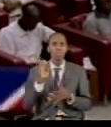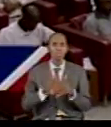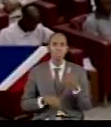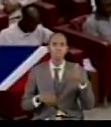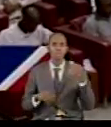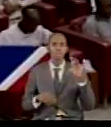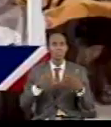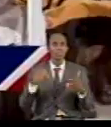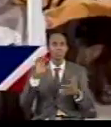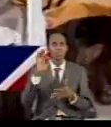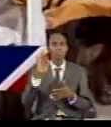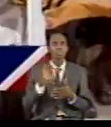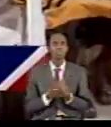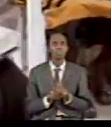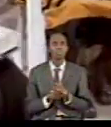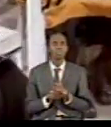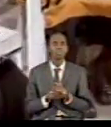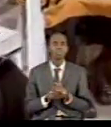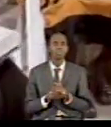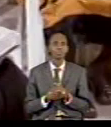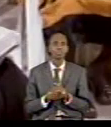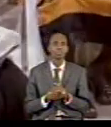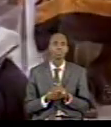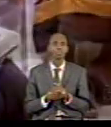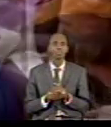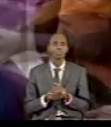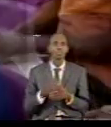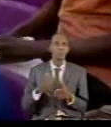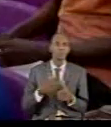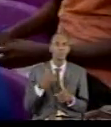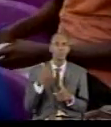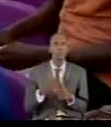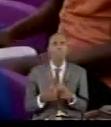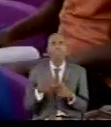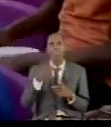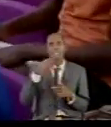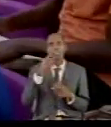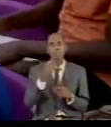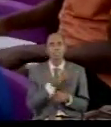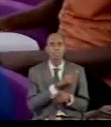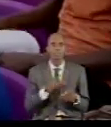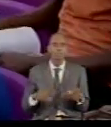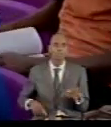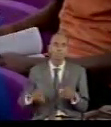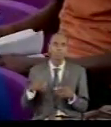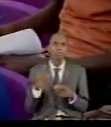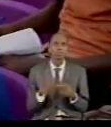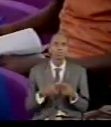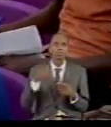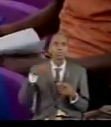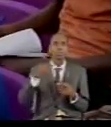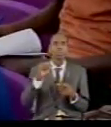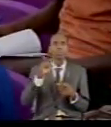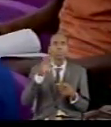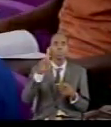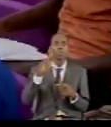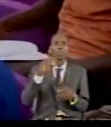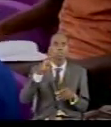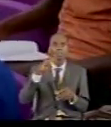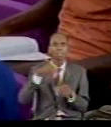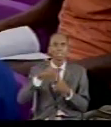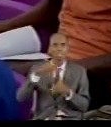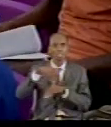9. Then speak the Lord to Paul in the night by